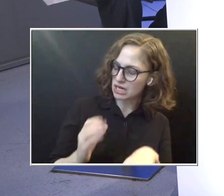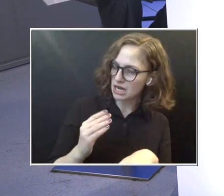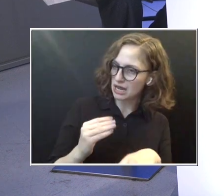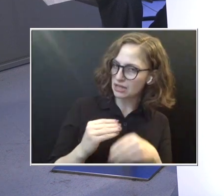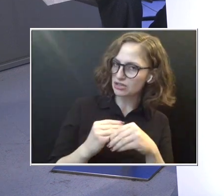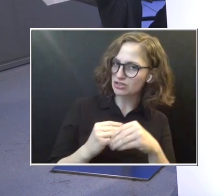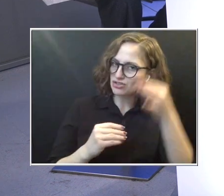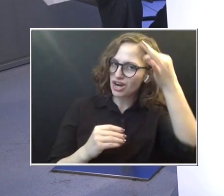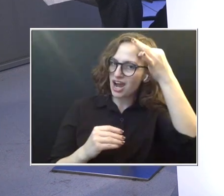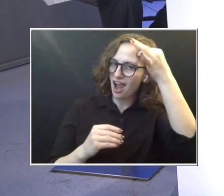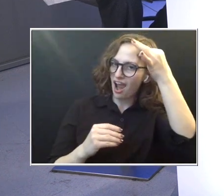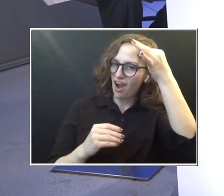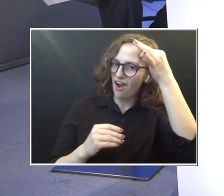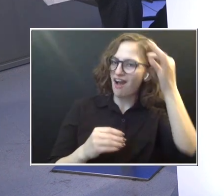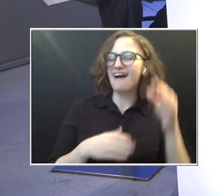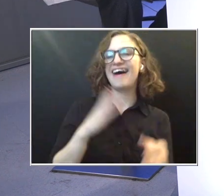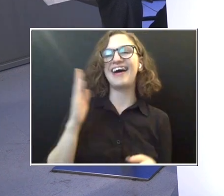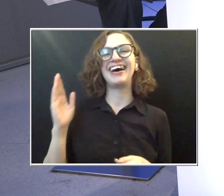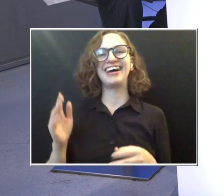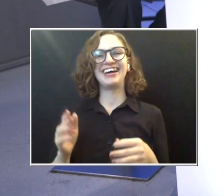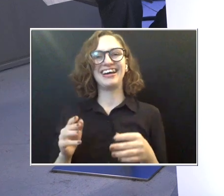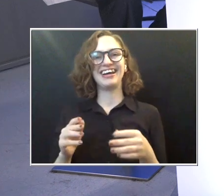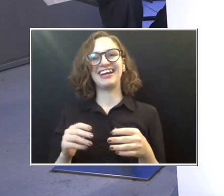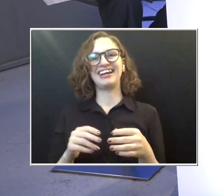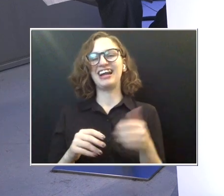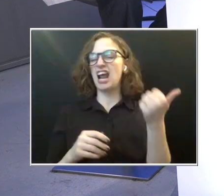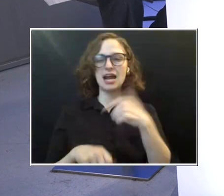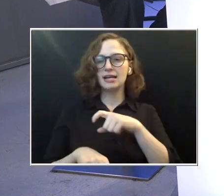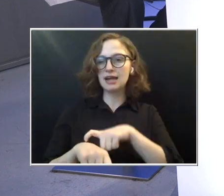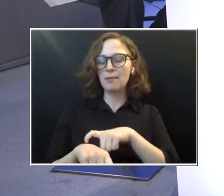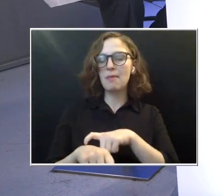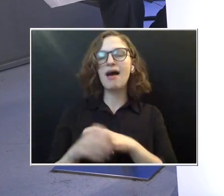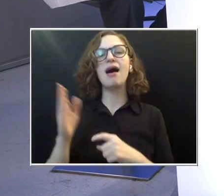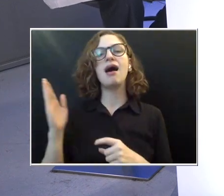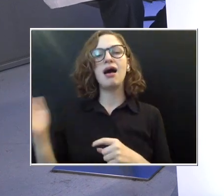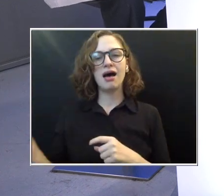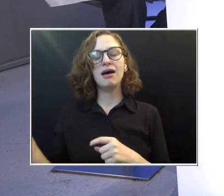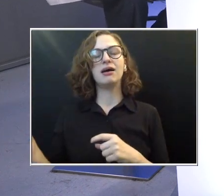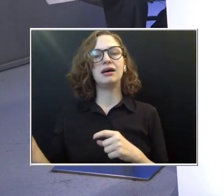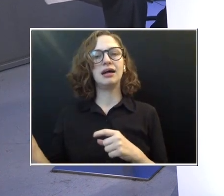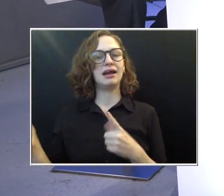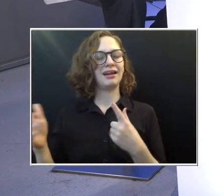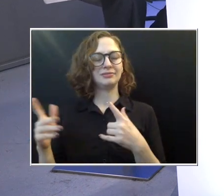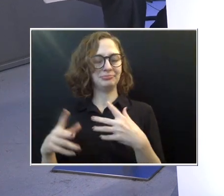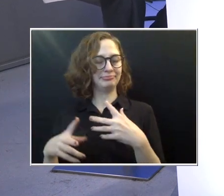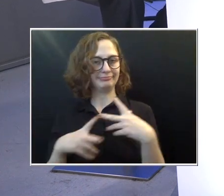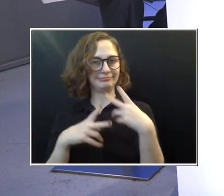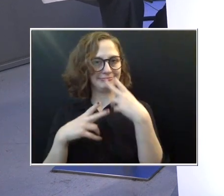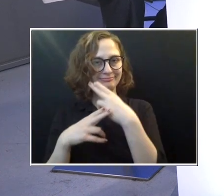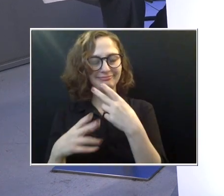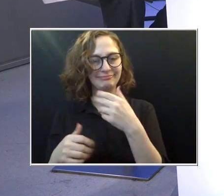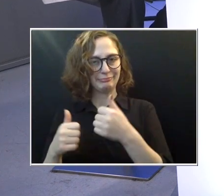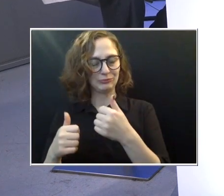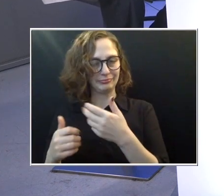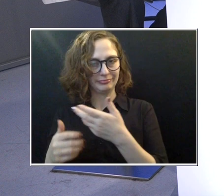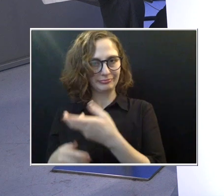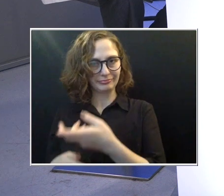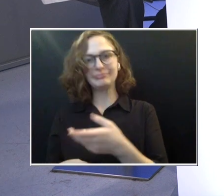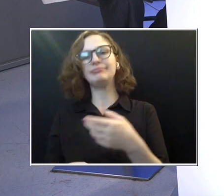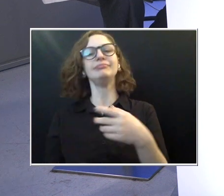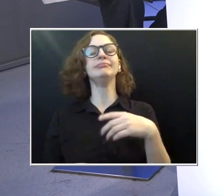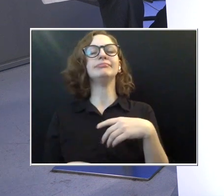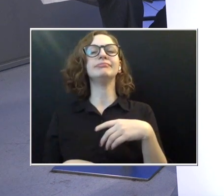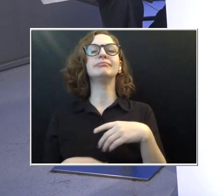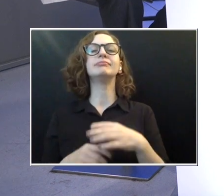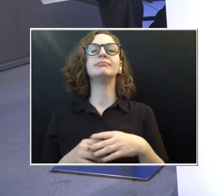there. Anytime you need it, I'm ready to go. Okay. Both of them have a special interest in today's topic, pulmonary hypertension. A special